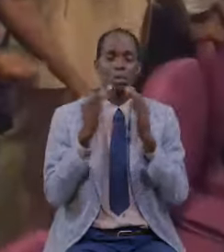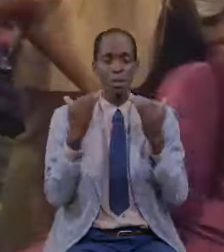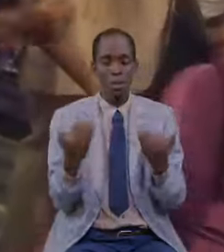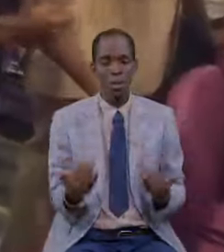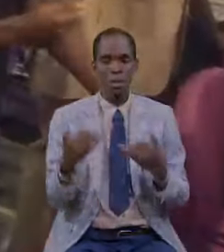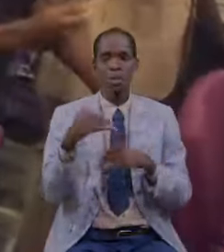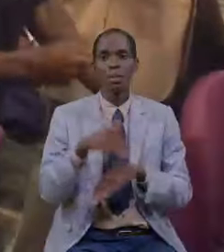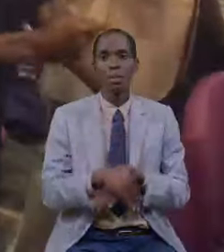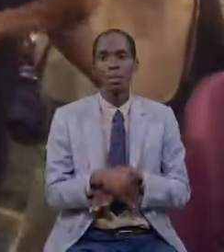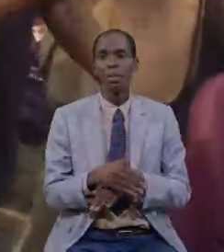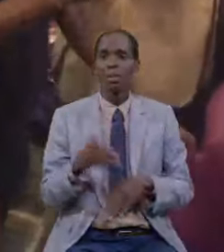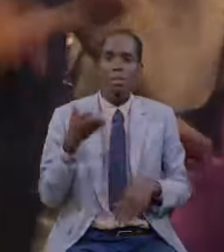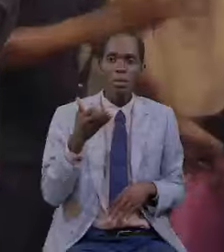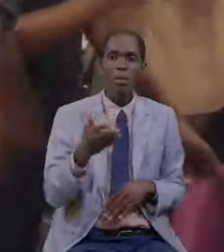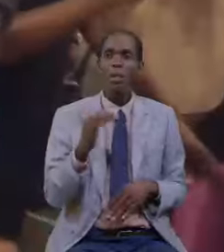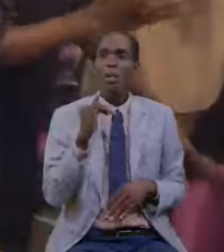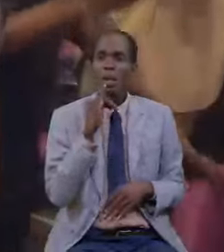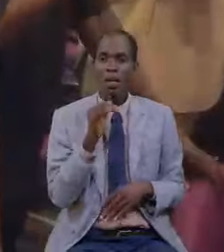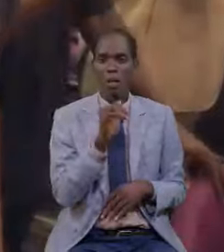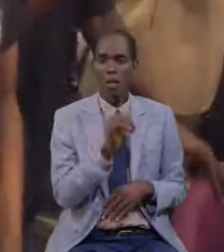there is a performance.